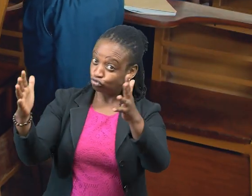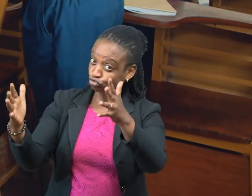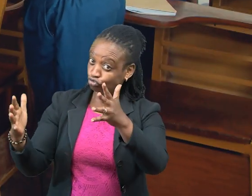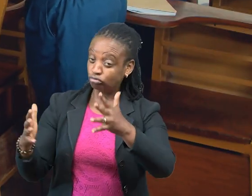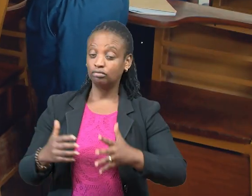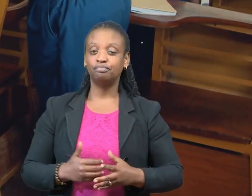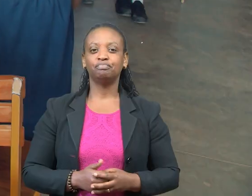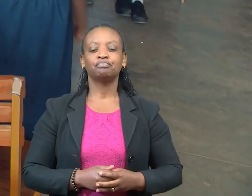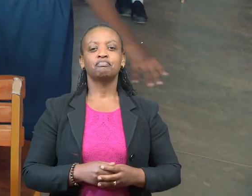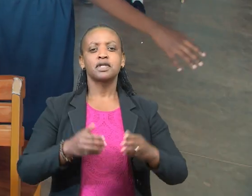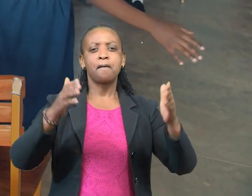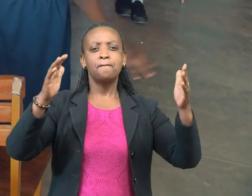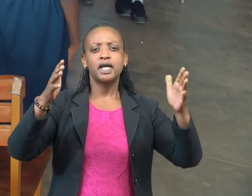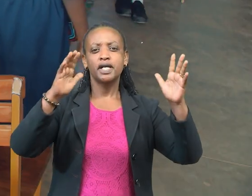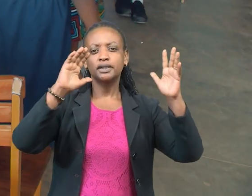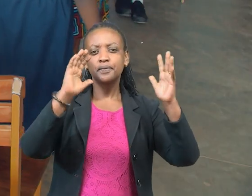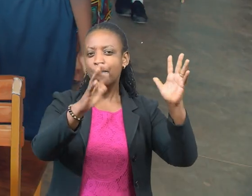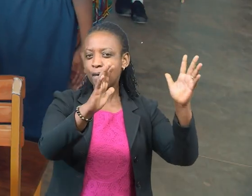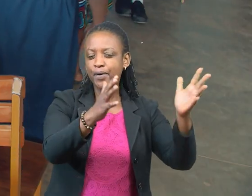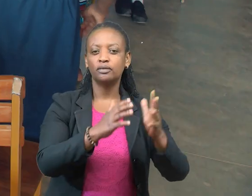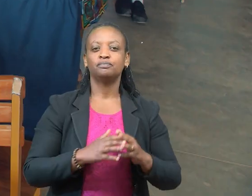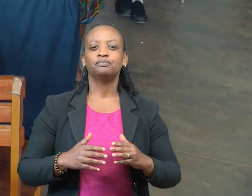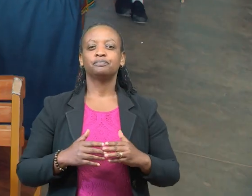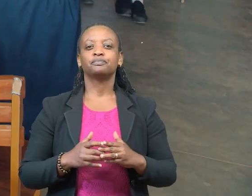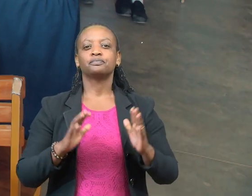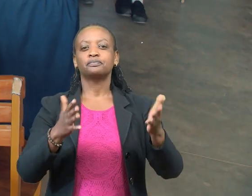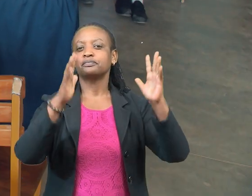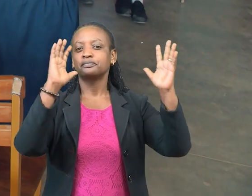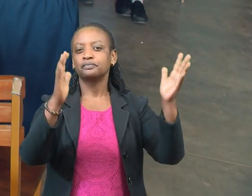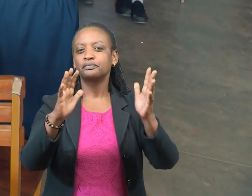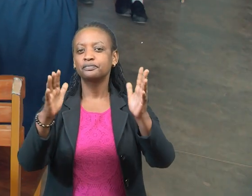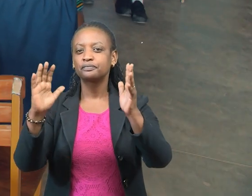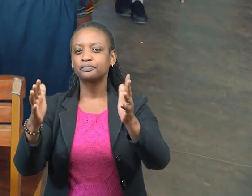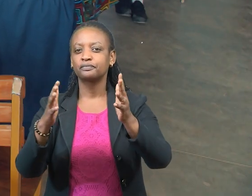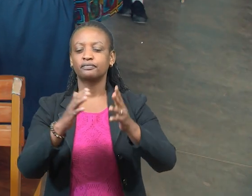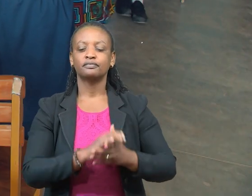for yourselves. A big clap.